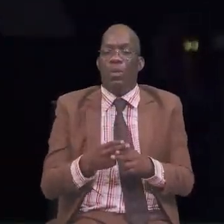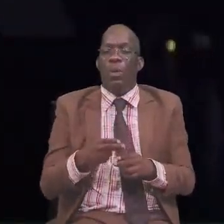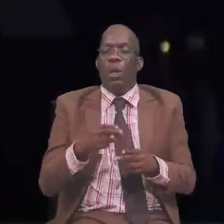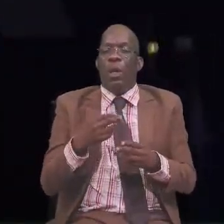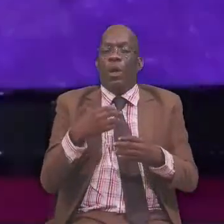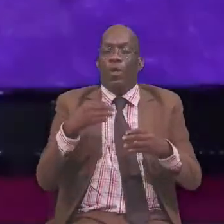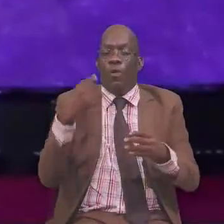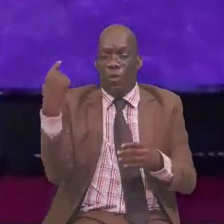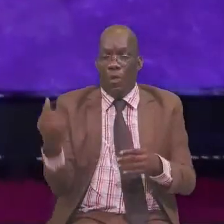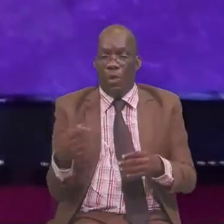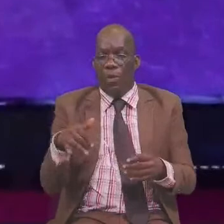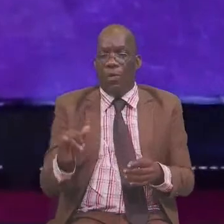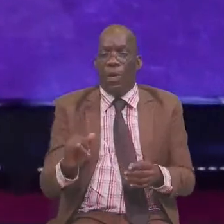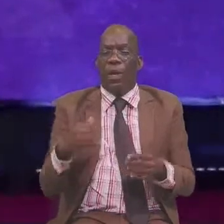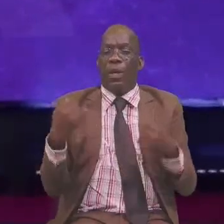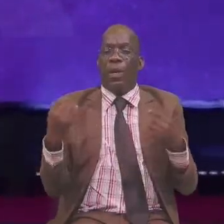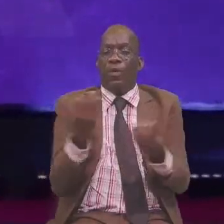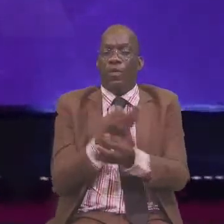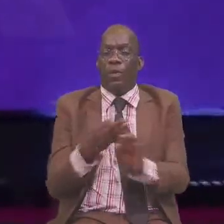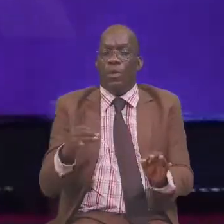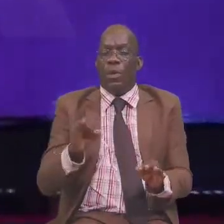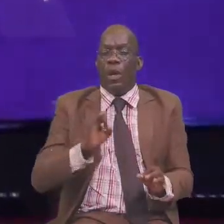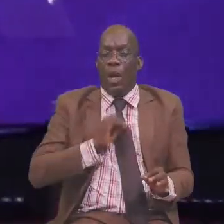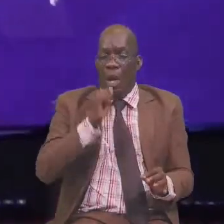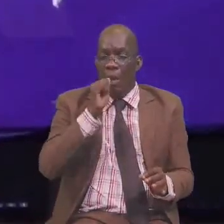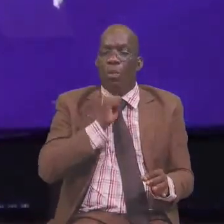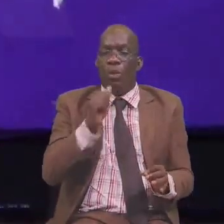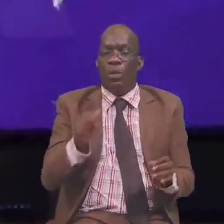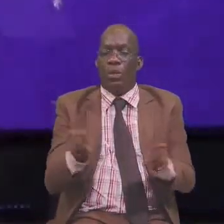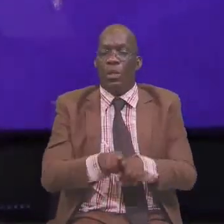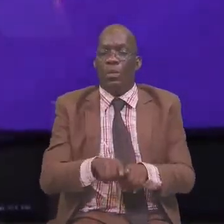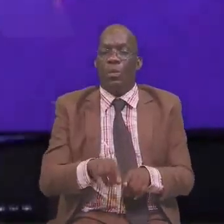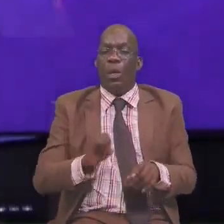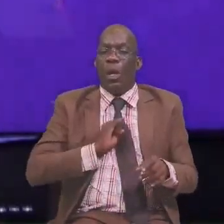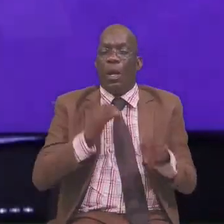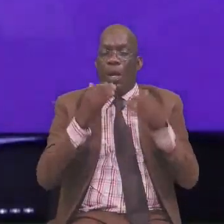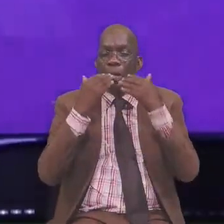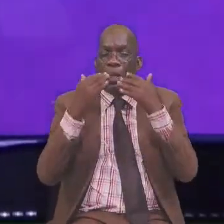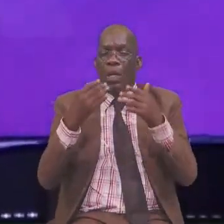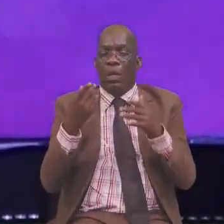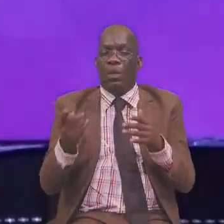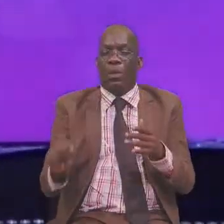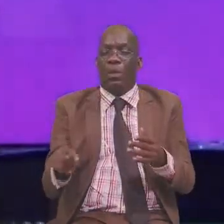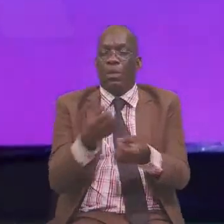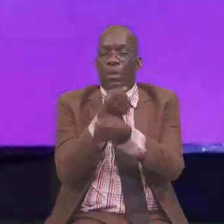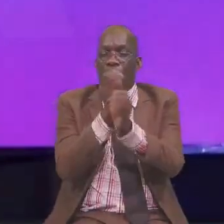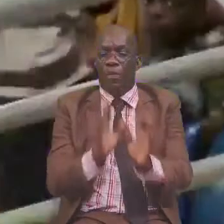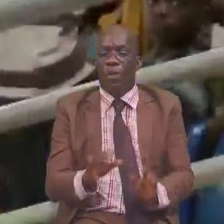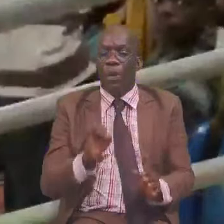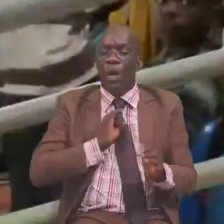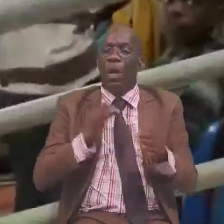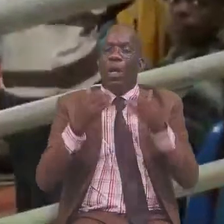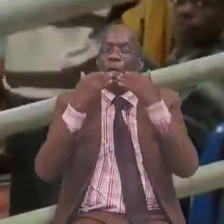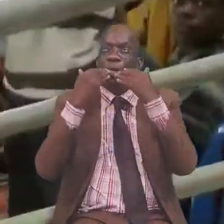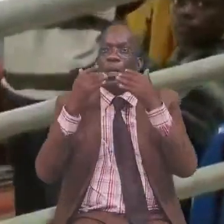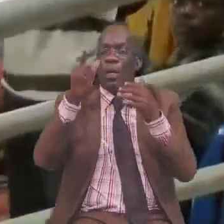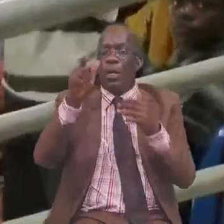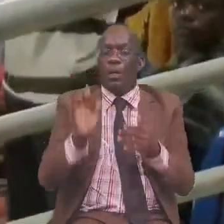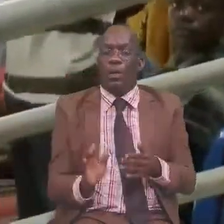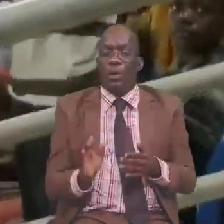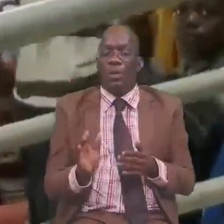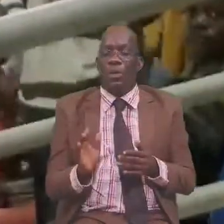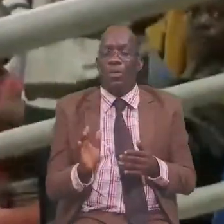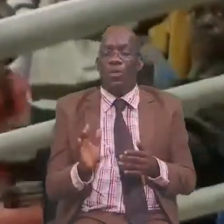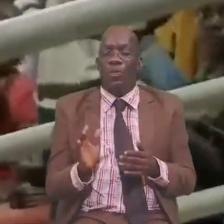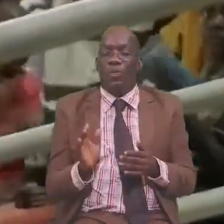free, I'm not the same. I thank the Master, I thank the Savior, I thank God. Amen.